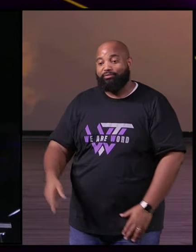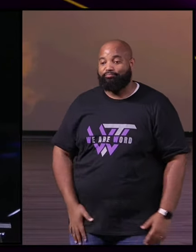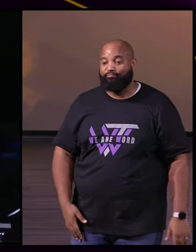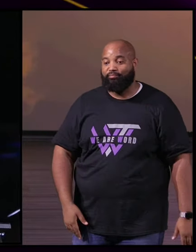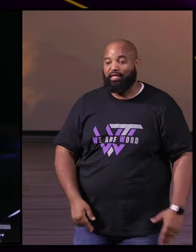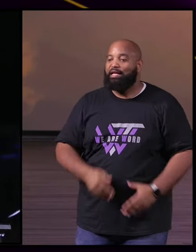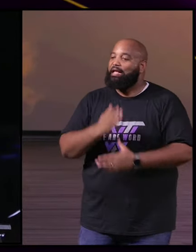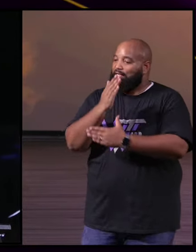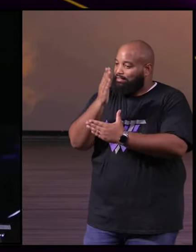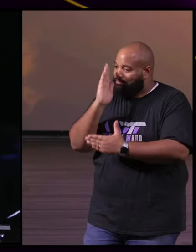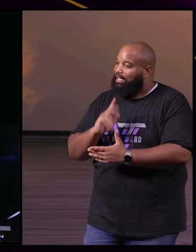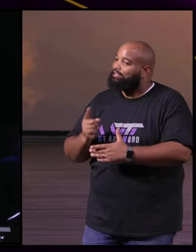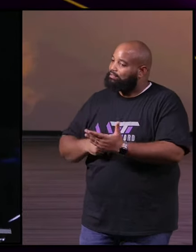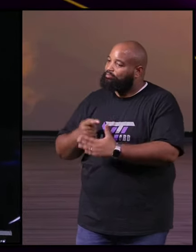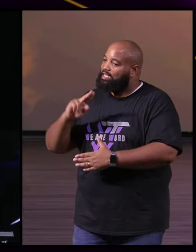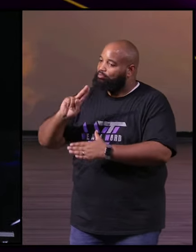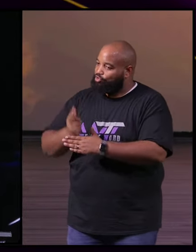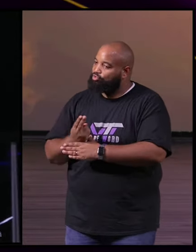get...